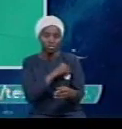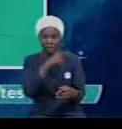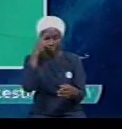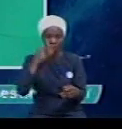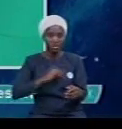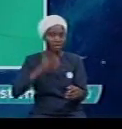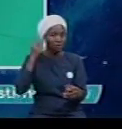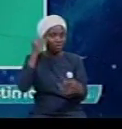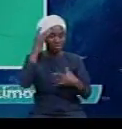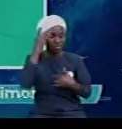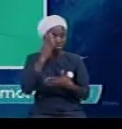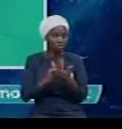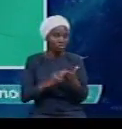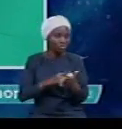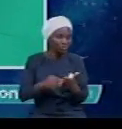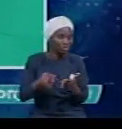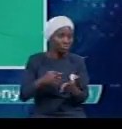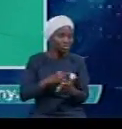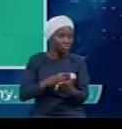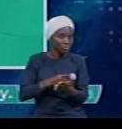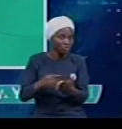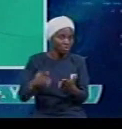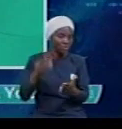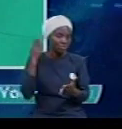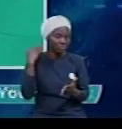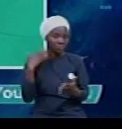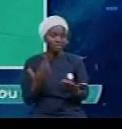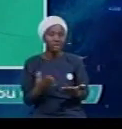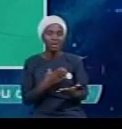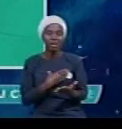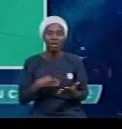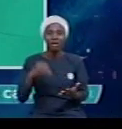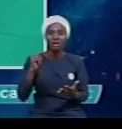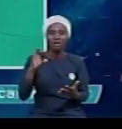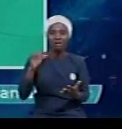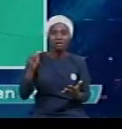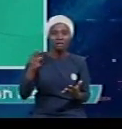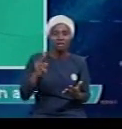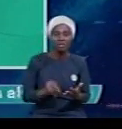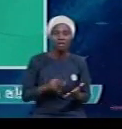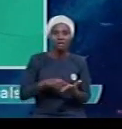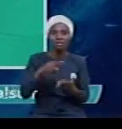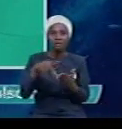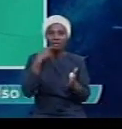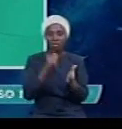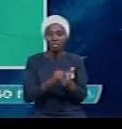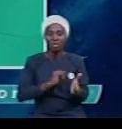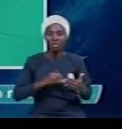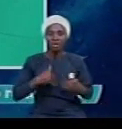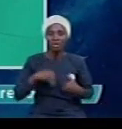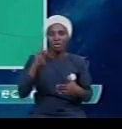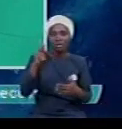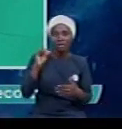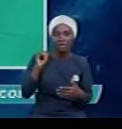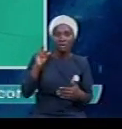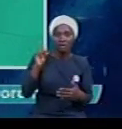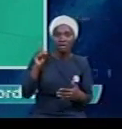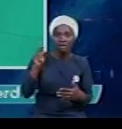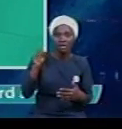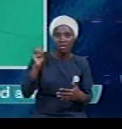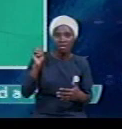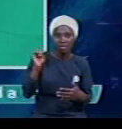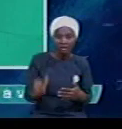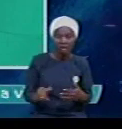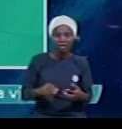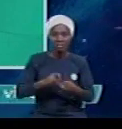weeks ago. And as the scan results came out, I was told I had kidney infection. And after the prayer of our Father in the